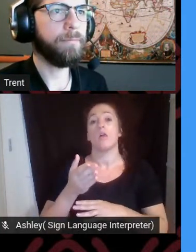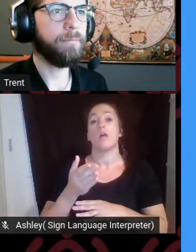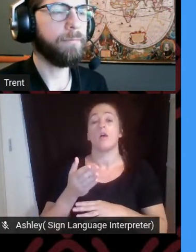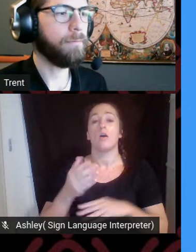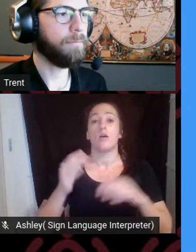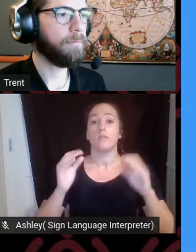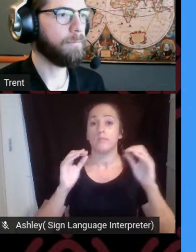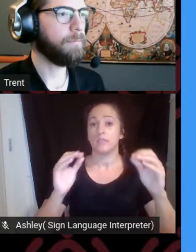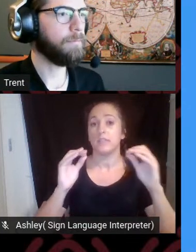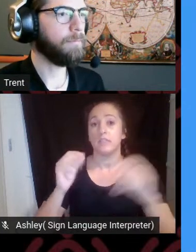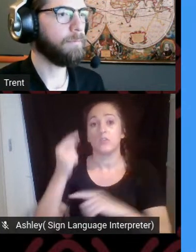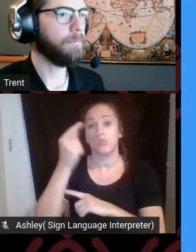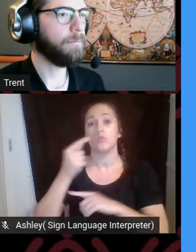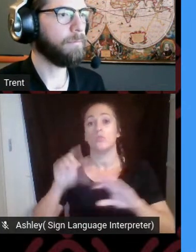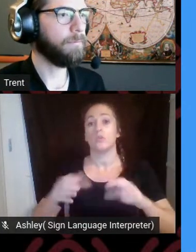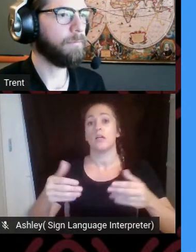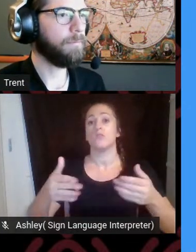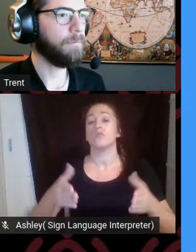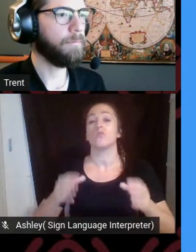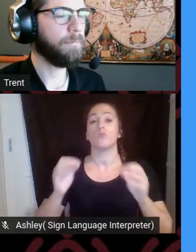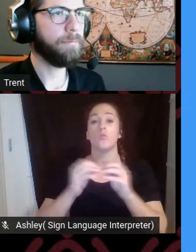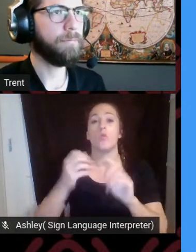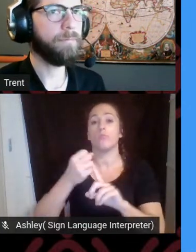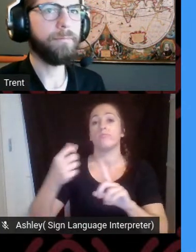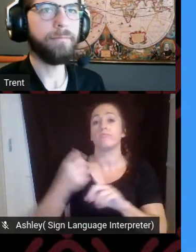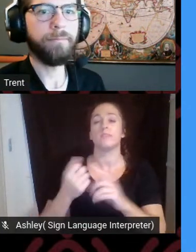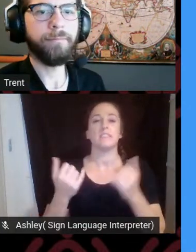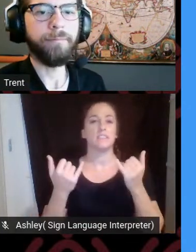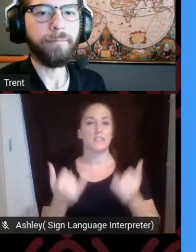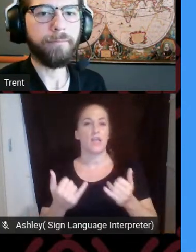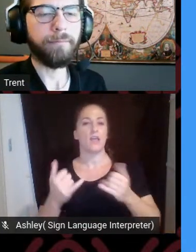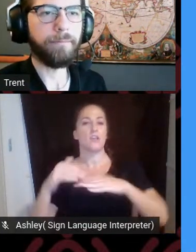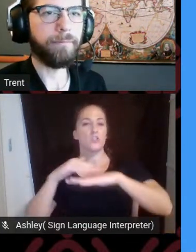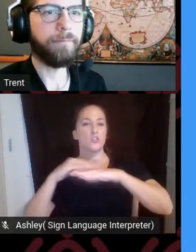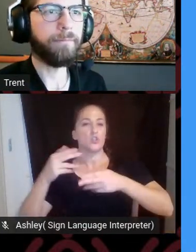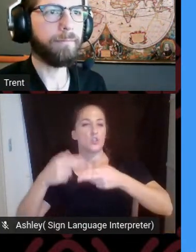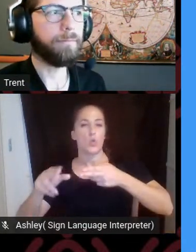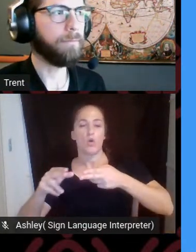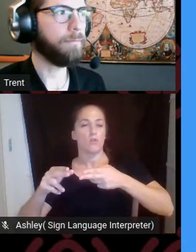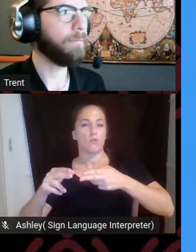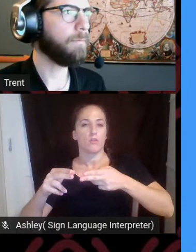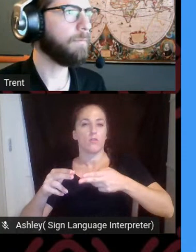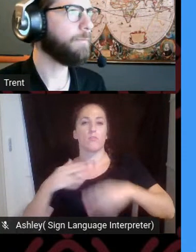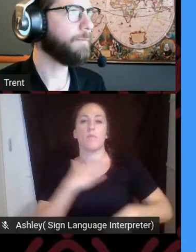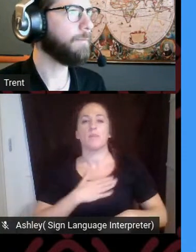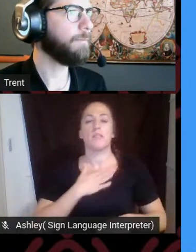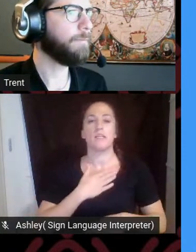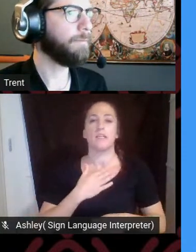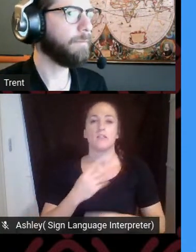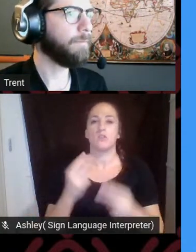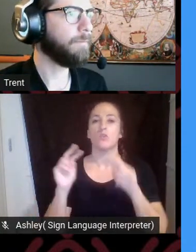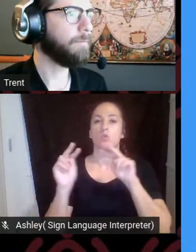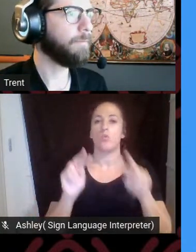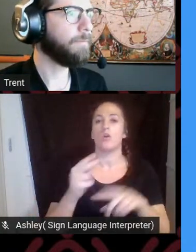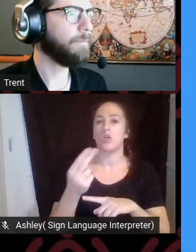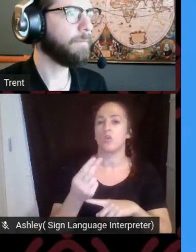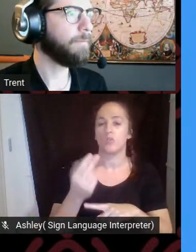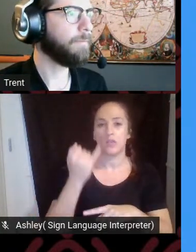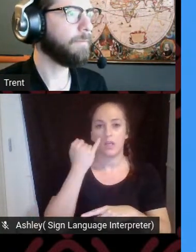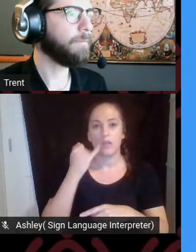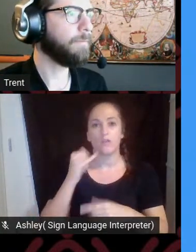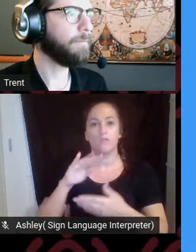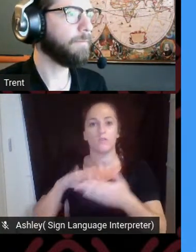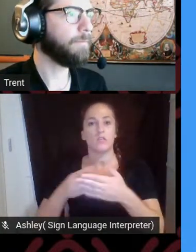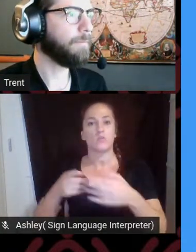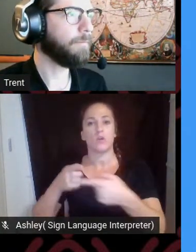started. We're just going to give you a brief overview today, so please stop in on Thursday. And if you aren't able to do it on Thursday, we do have